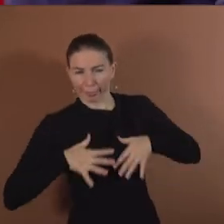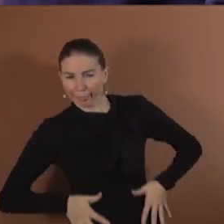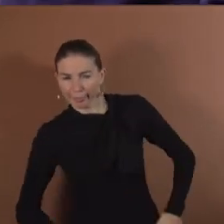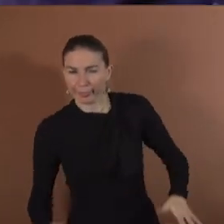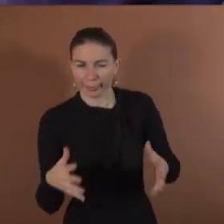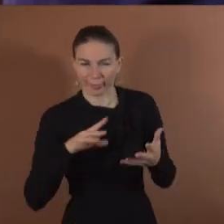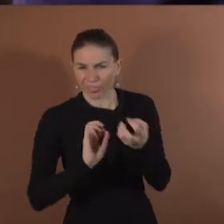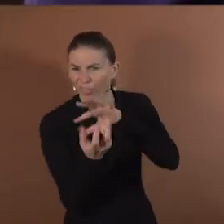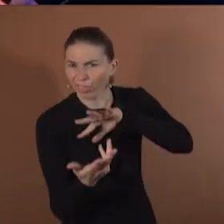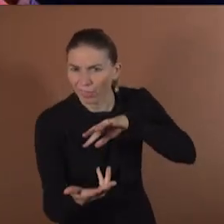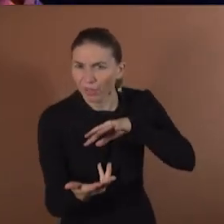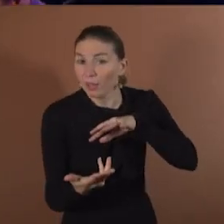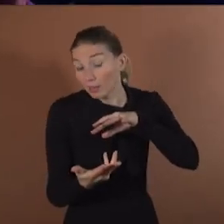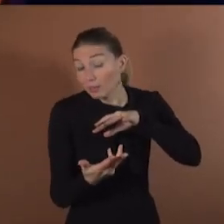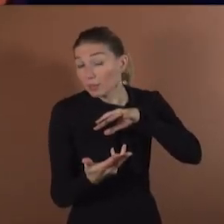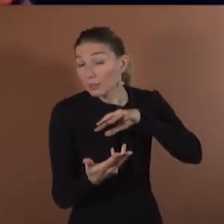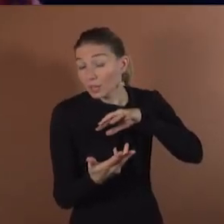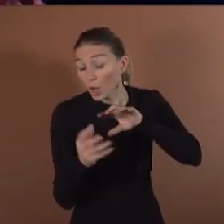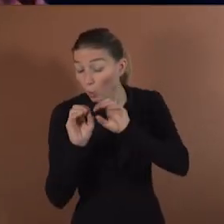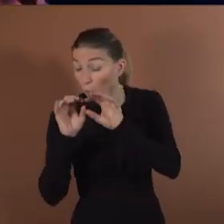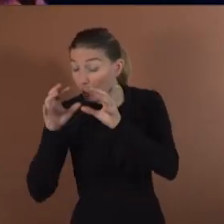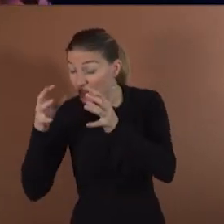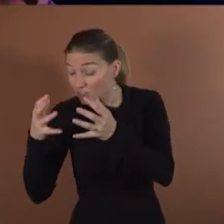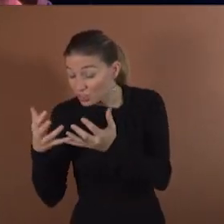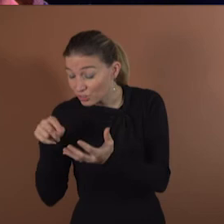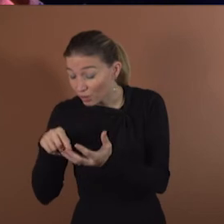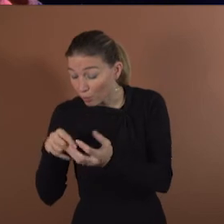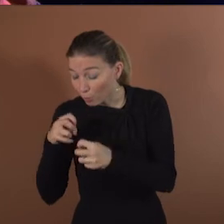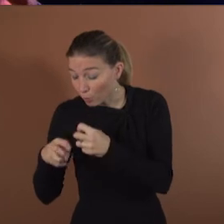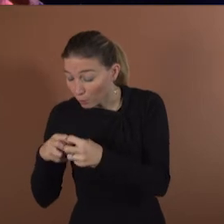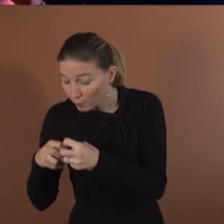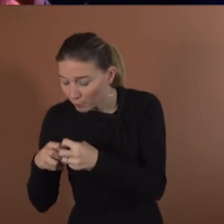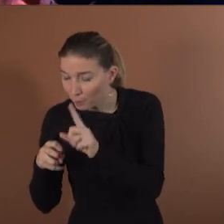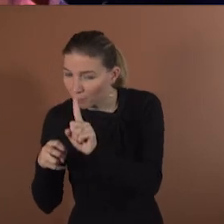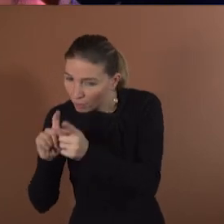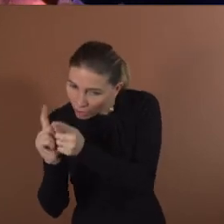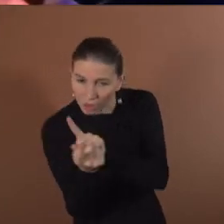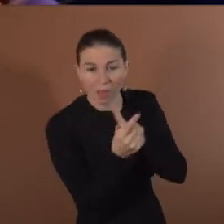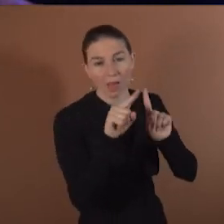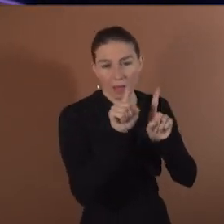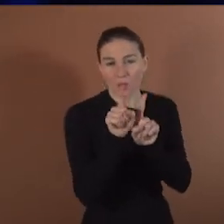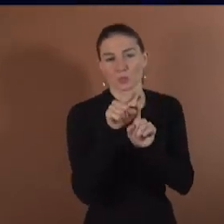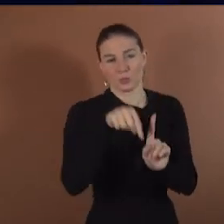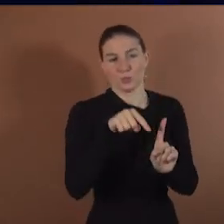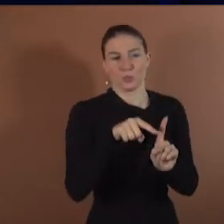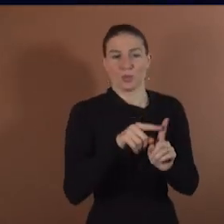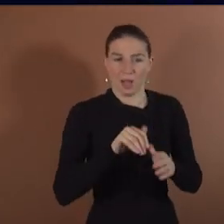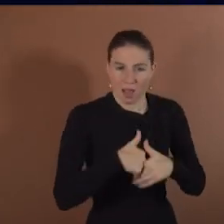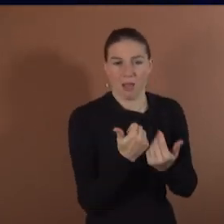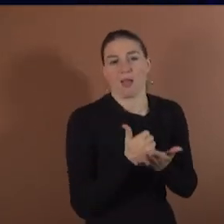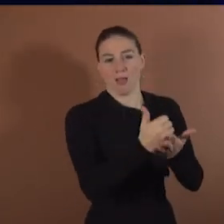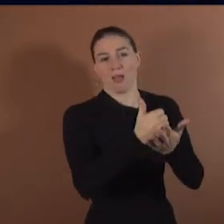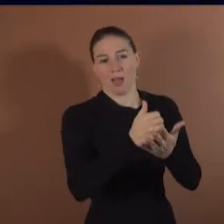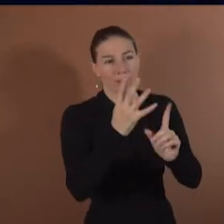truly, globalization is the problem, but truly globalization is the solution. Because all of this technological